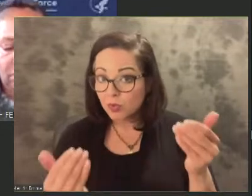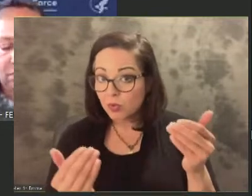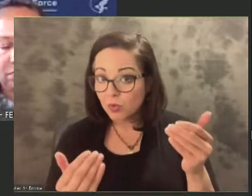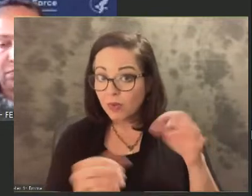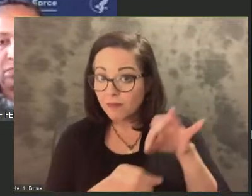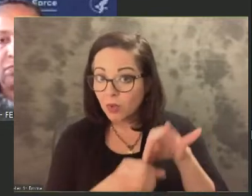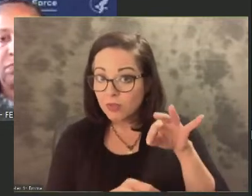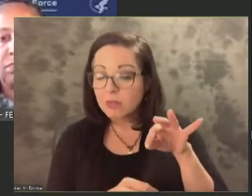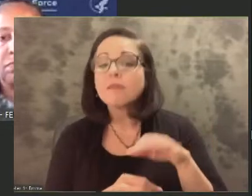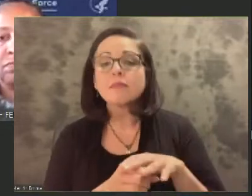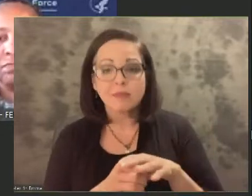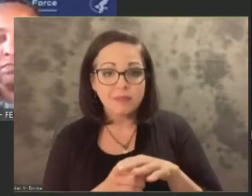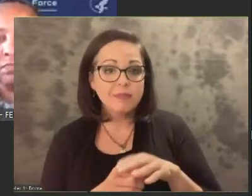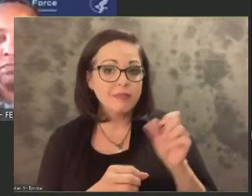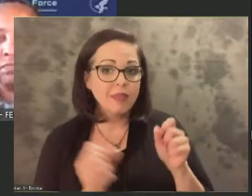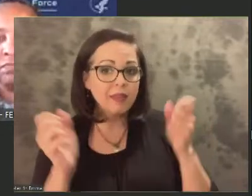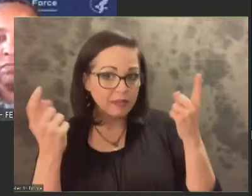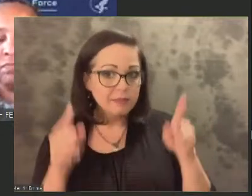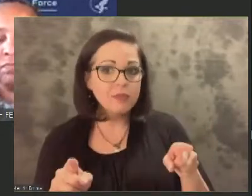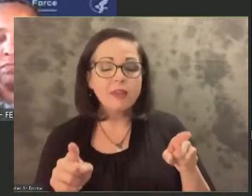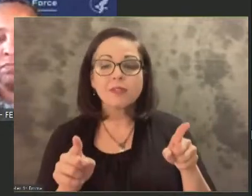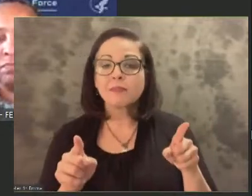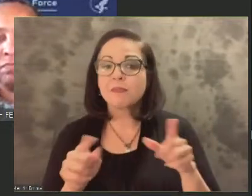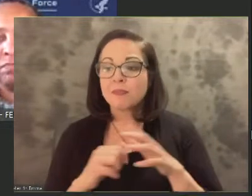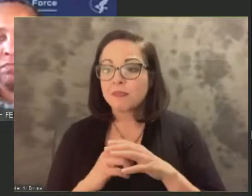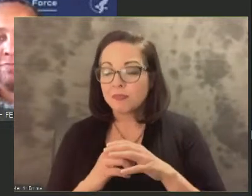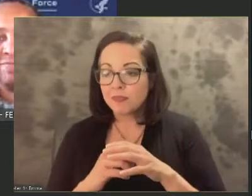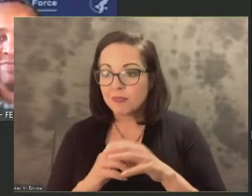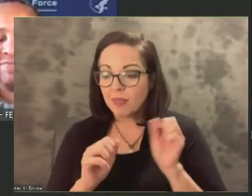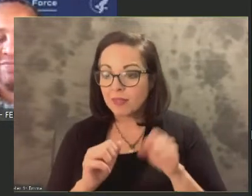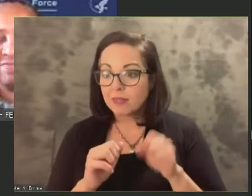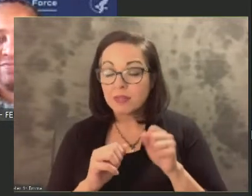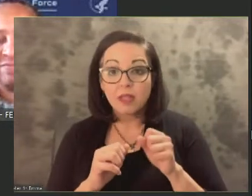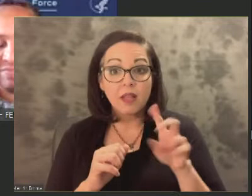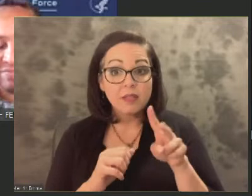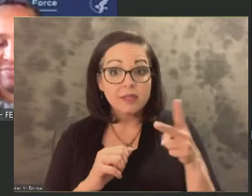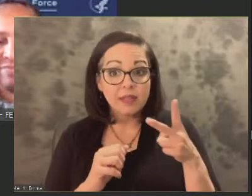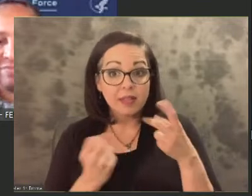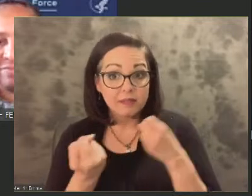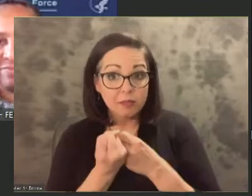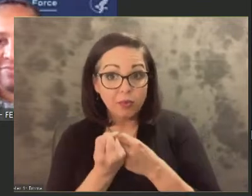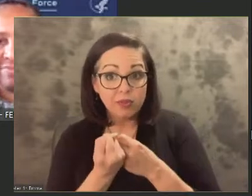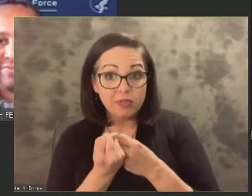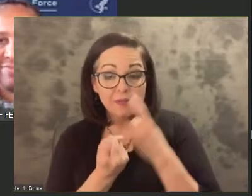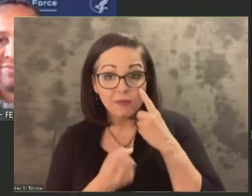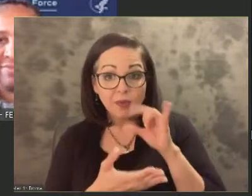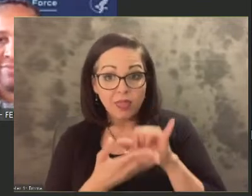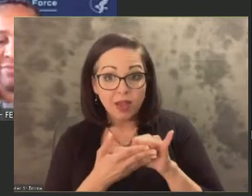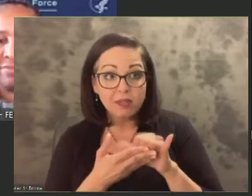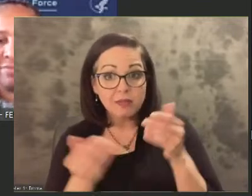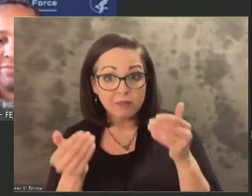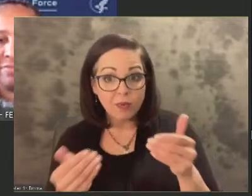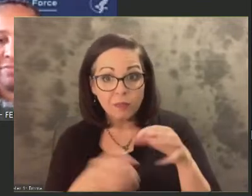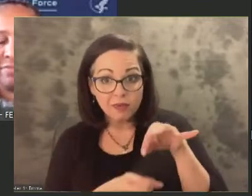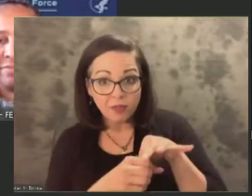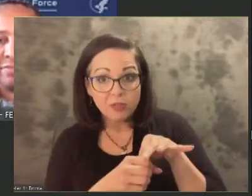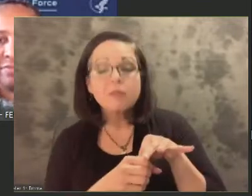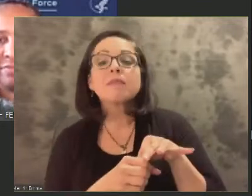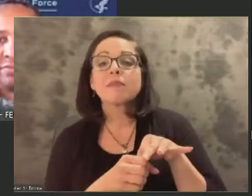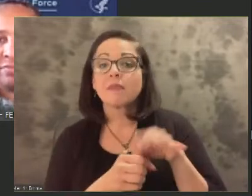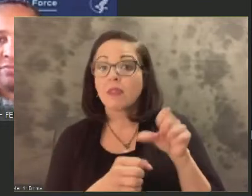So moved. Thank you, Dr. Hildreth, for the move, and Mr. Imperato, the second. Thank you. Any additional